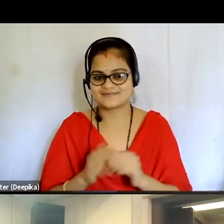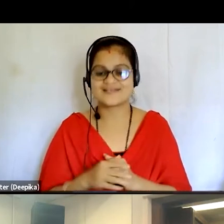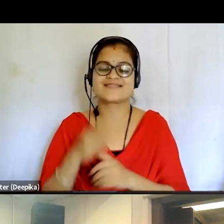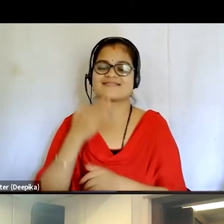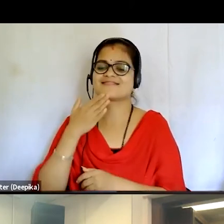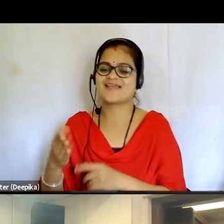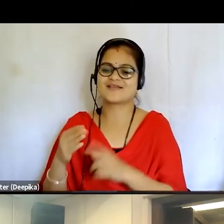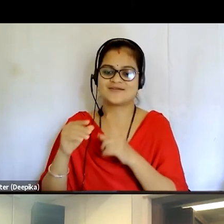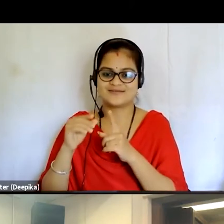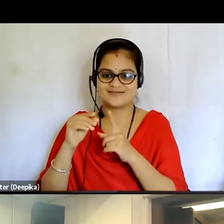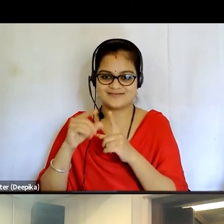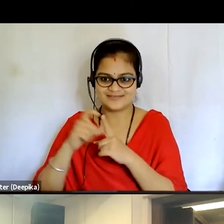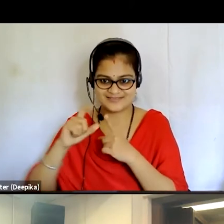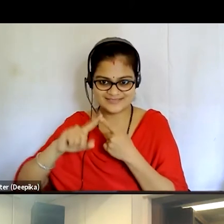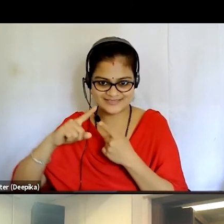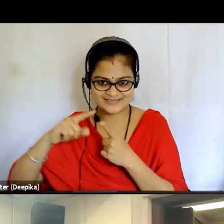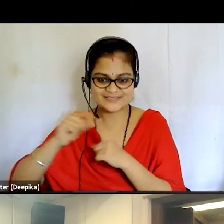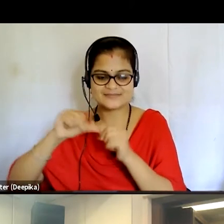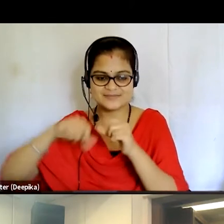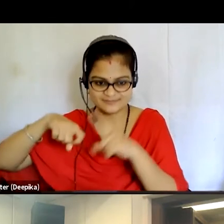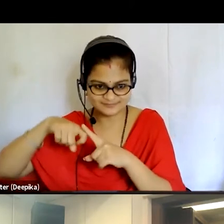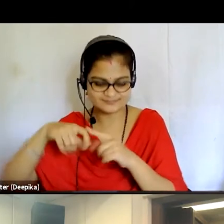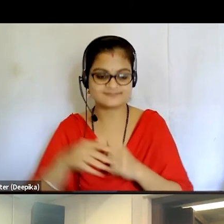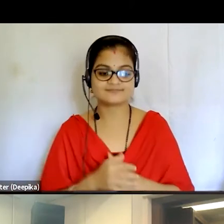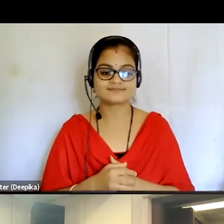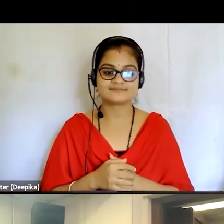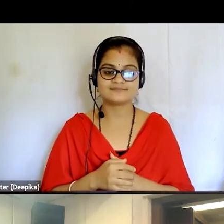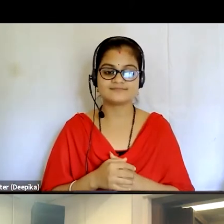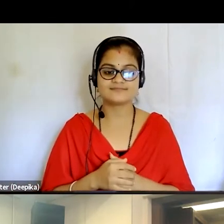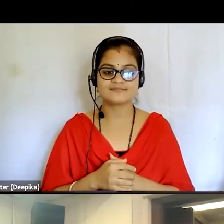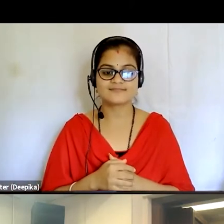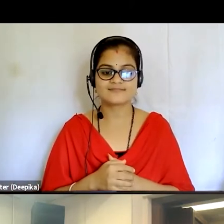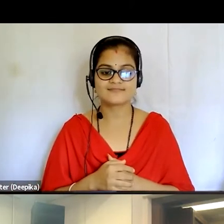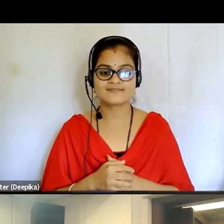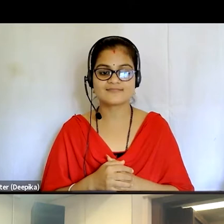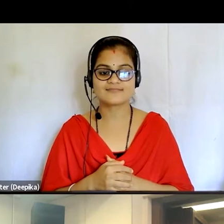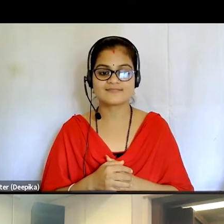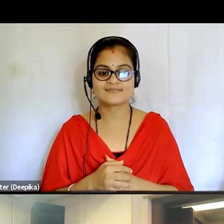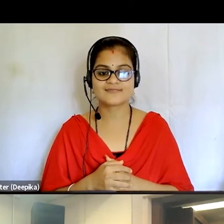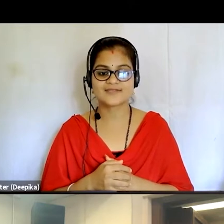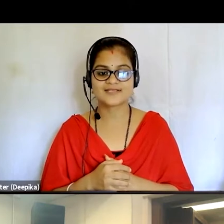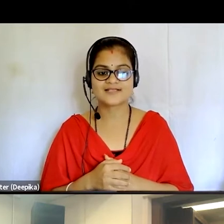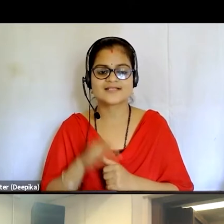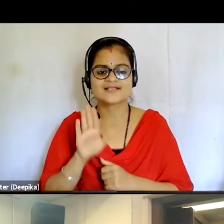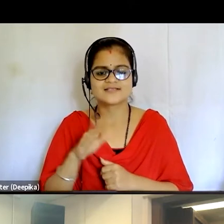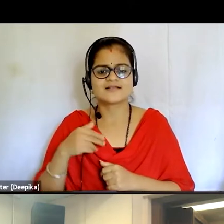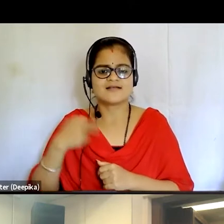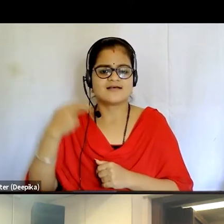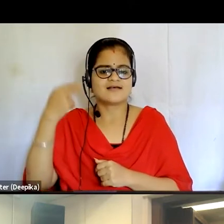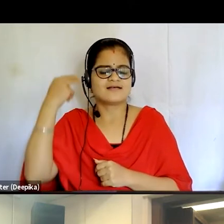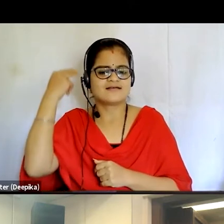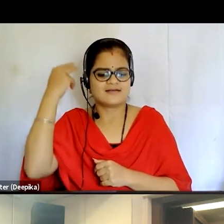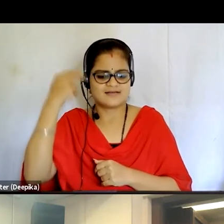Deepak. So, you know, but beneath it all is a sort of purpose that we got out of